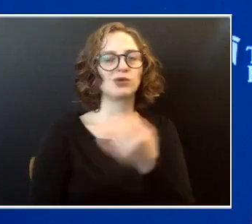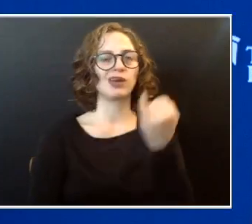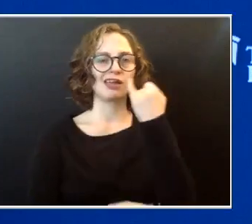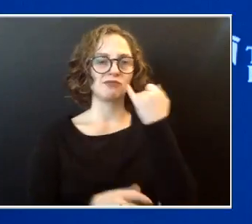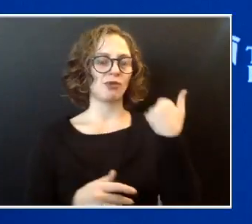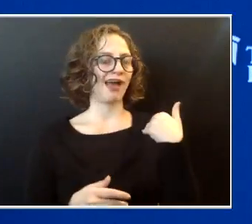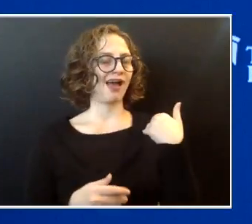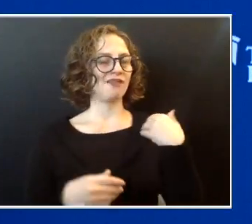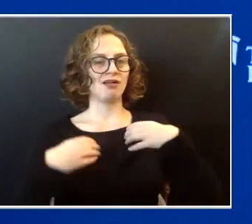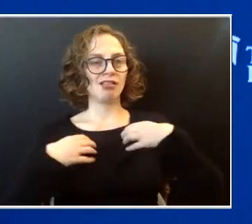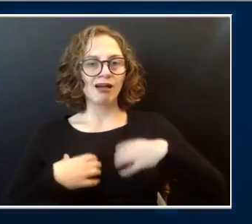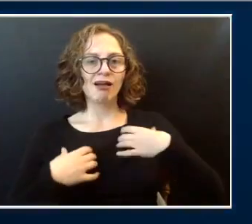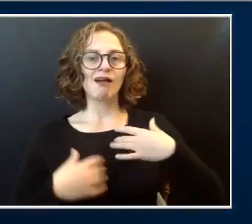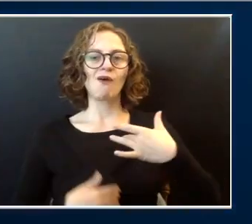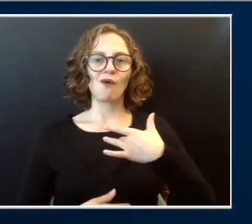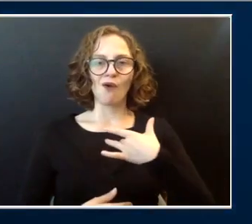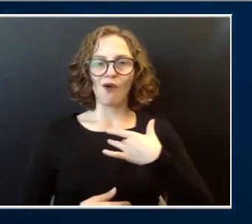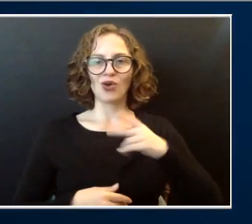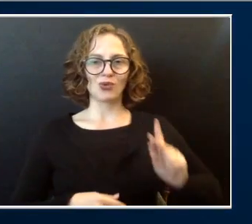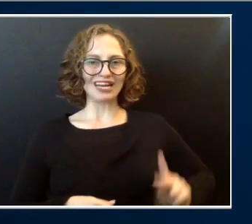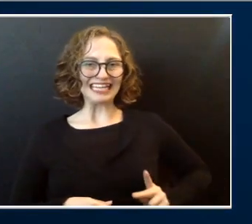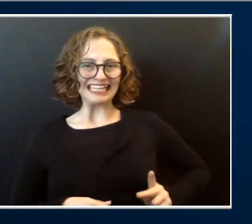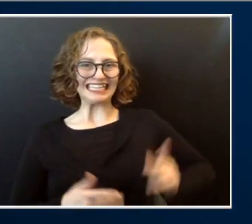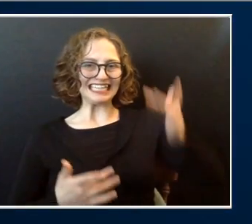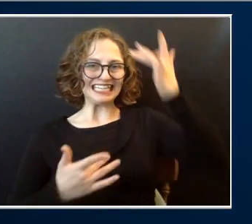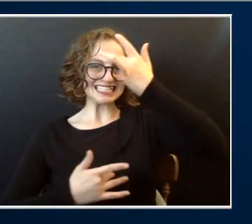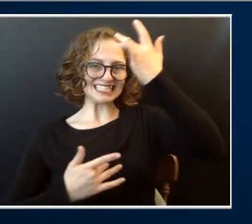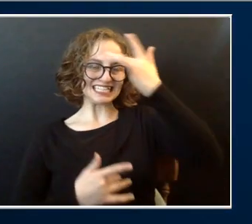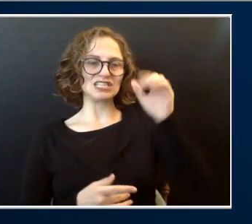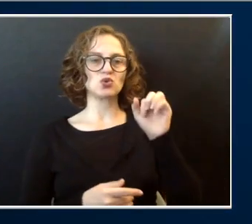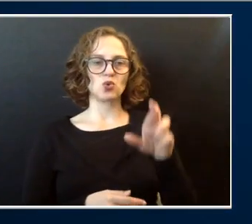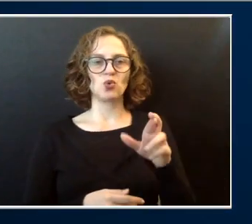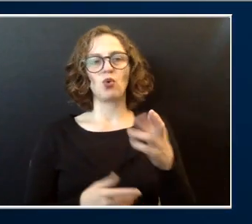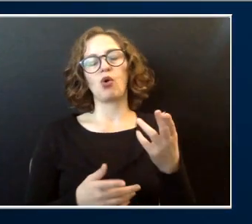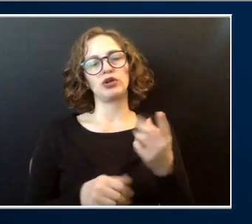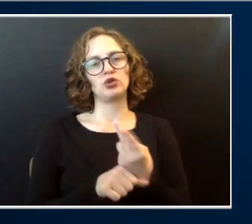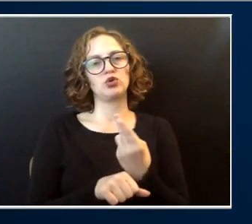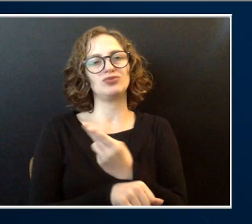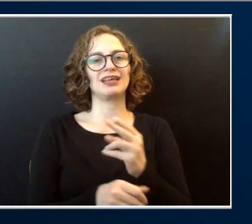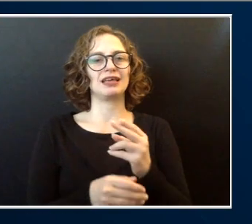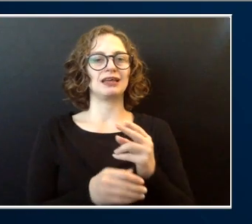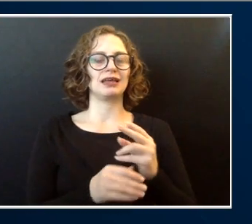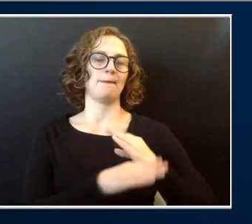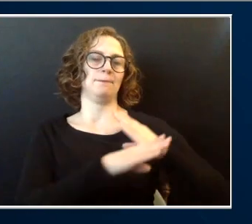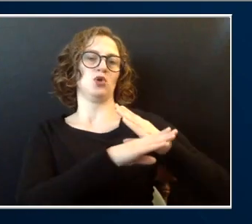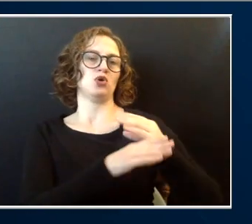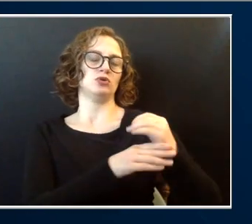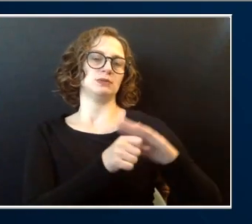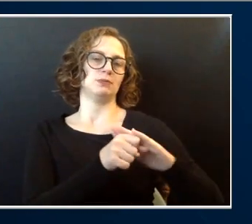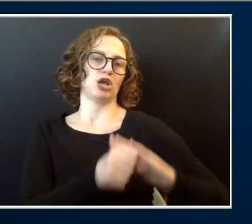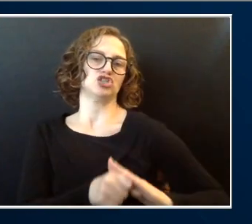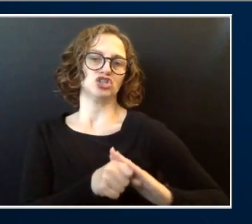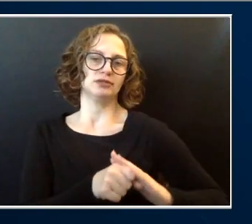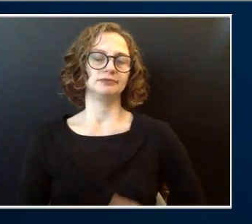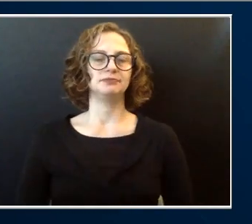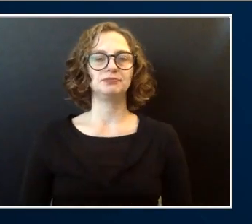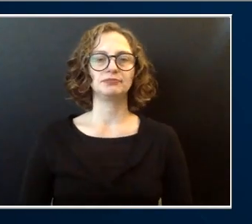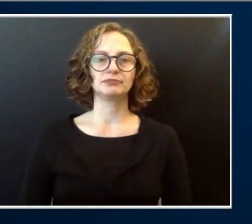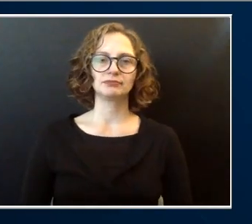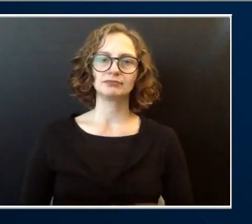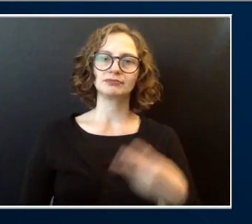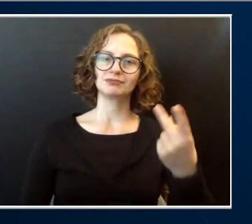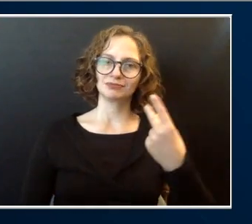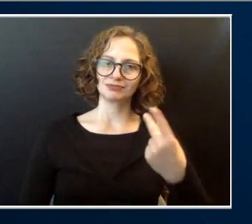especially immunosuppression. You know, Hawkeye, you know, I've had many conversations about face masks, the importance. I think we spent a little time in the deep freeze